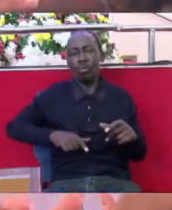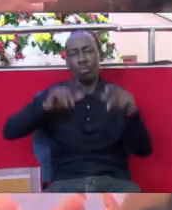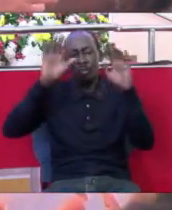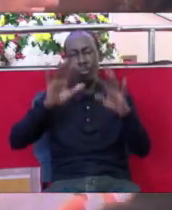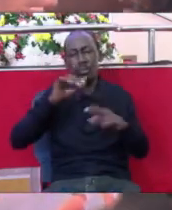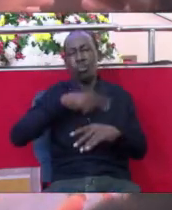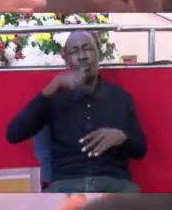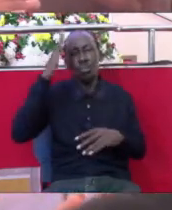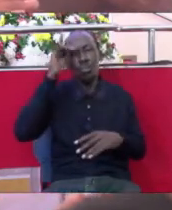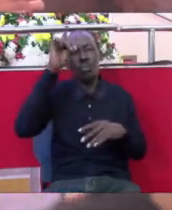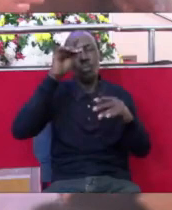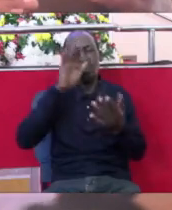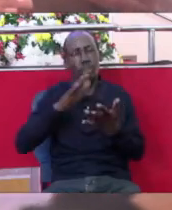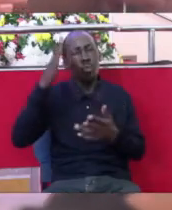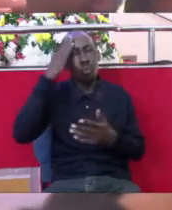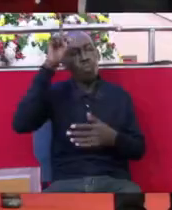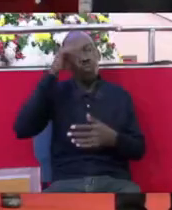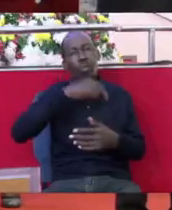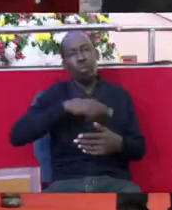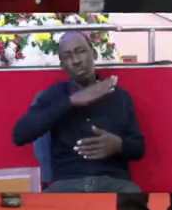Knowing you, Lord, is knowing hope, King of Glory.